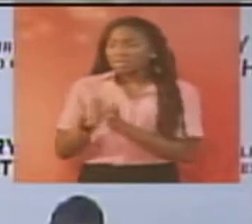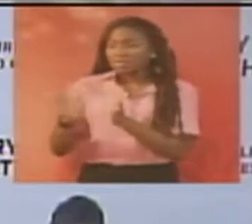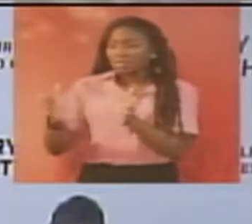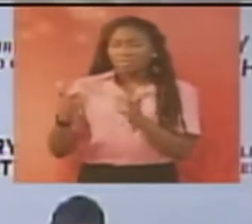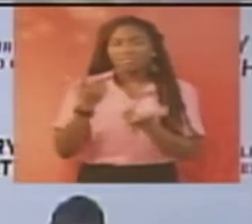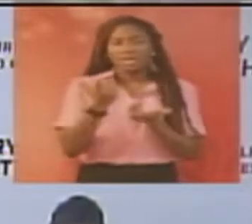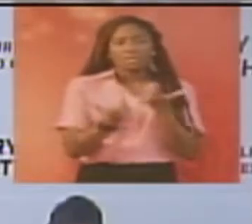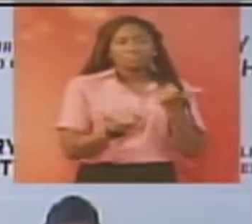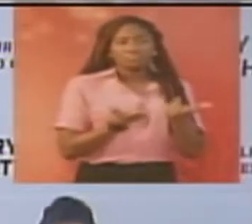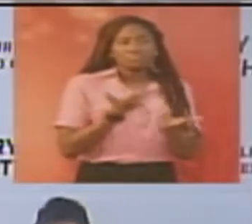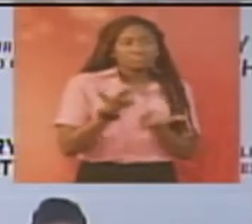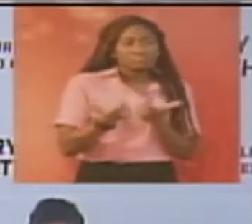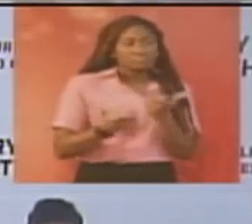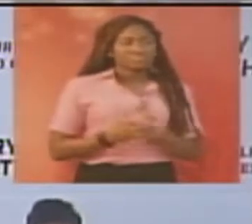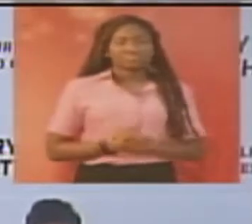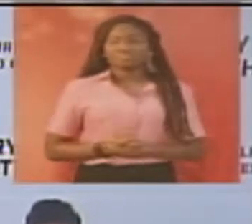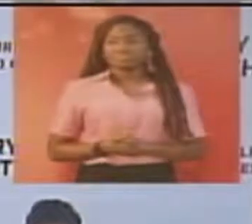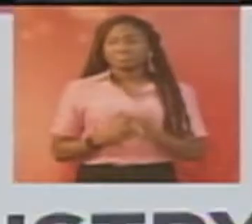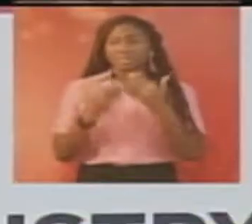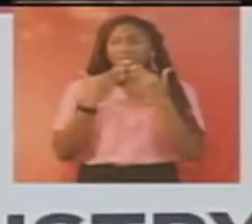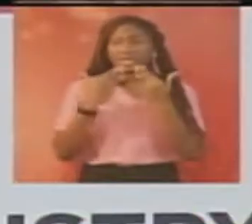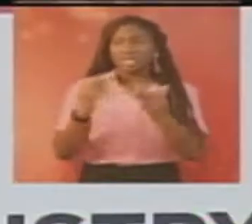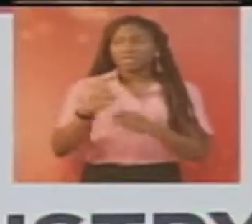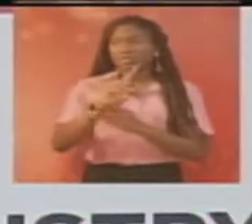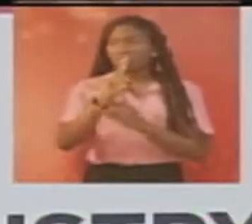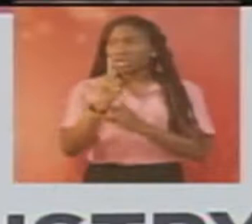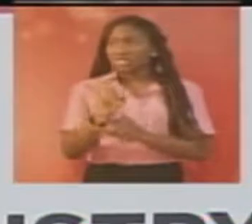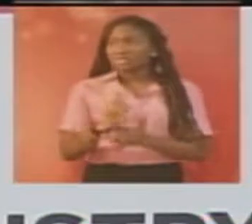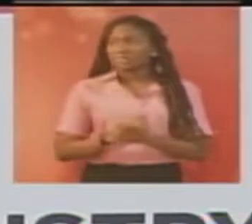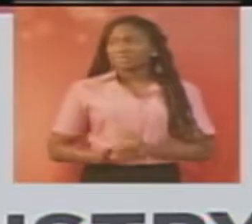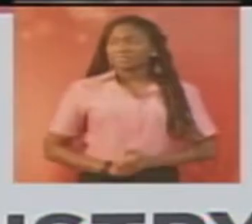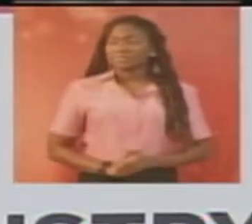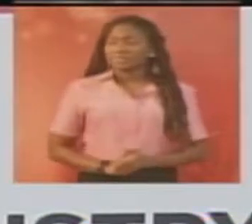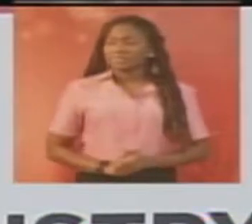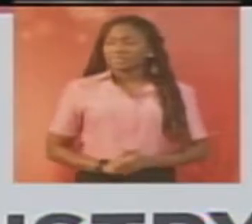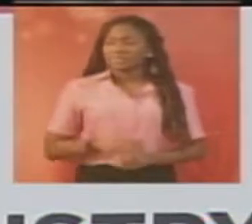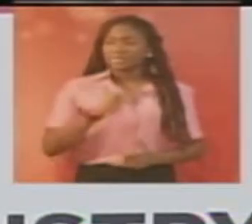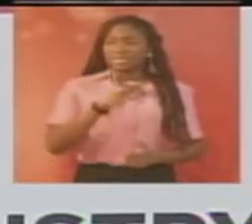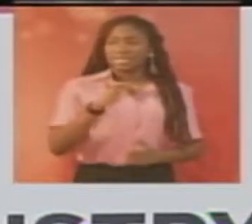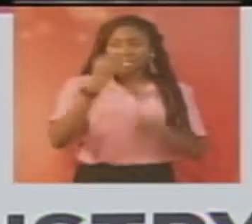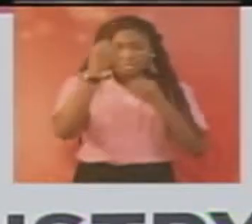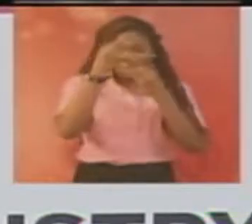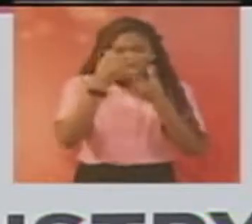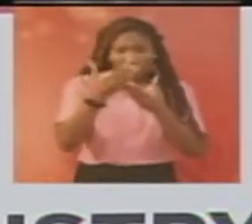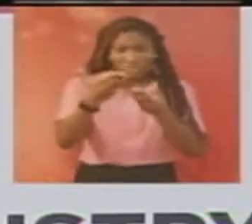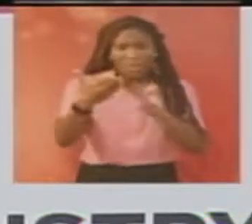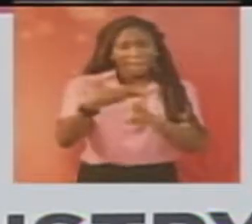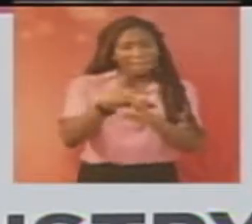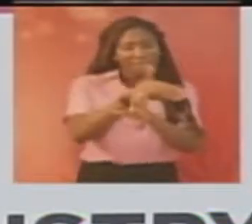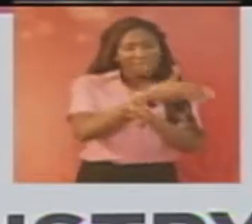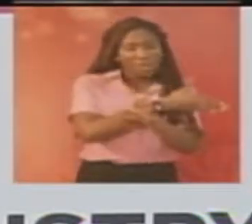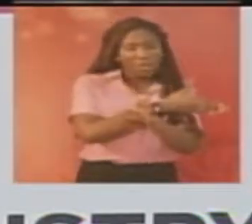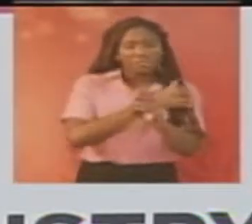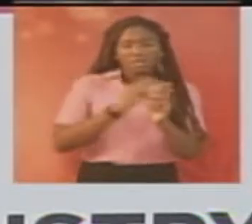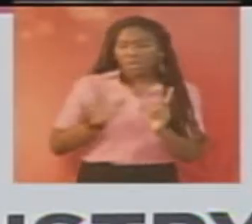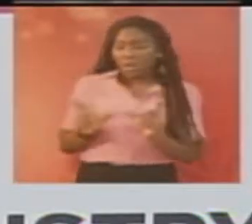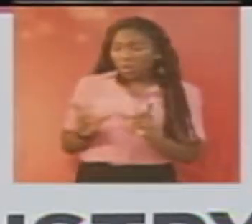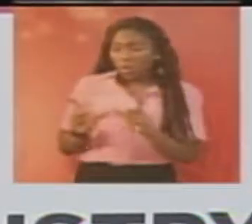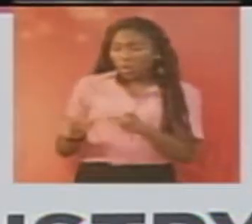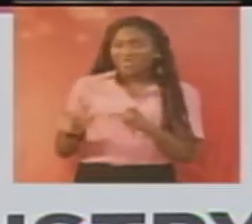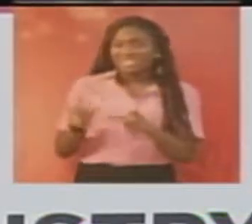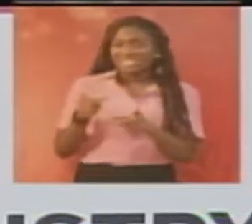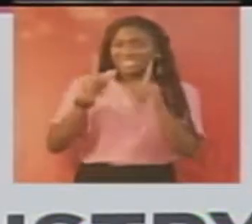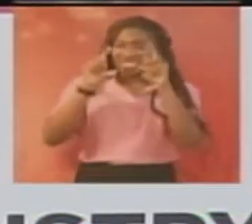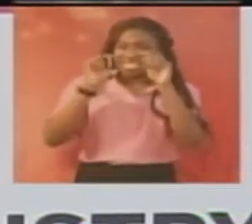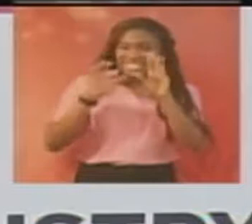Thanks. Okay, thank you for the questions. As we've said before, quarantine, testing, and other activities along